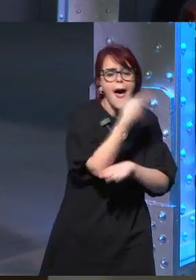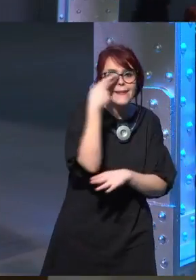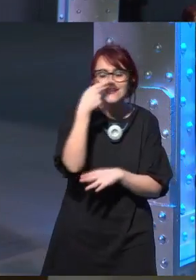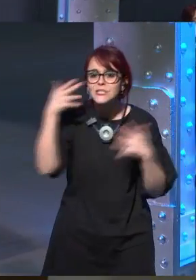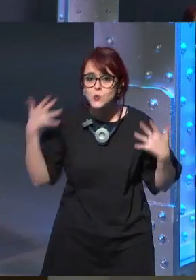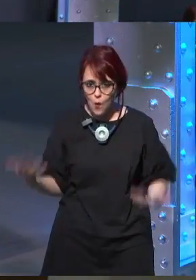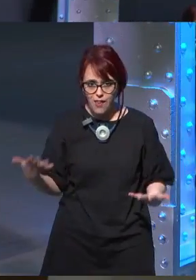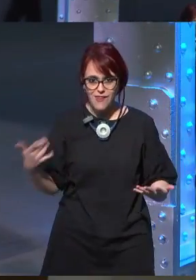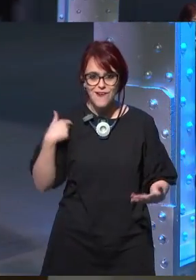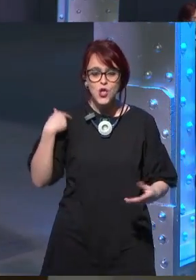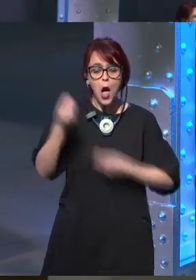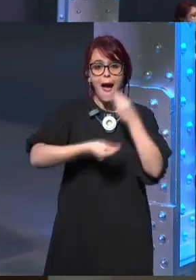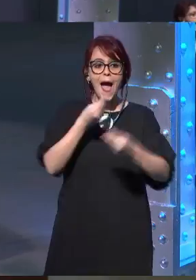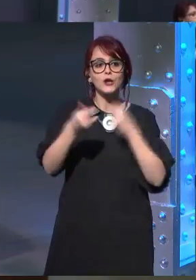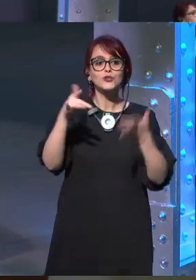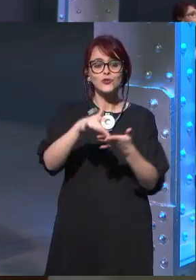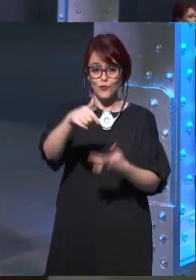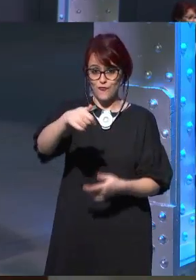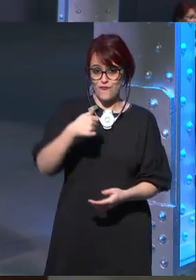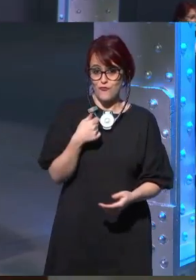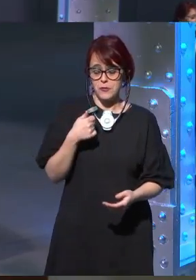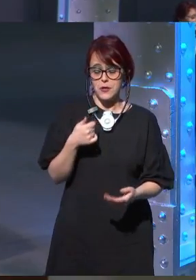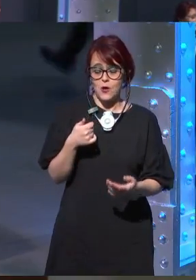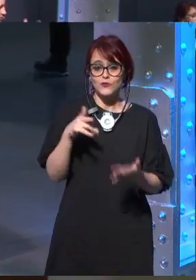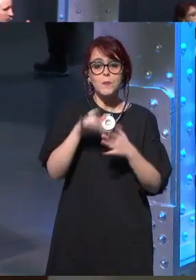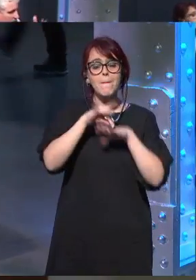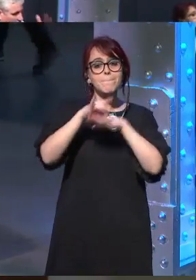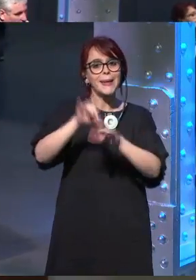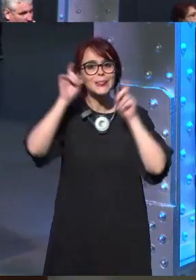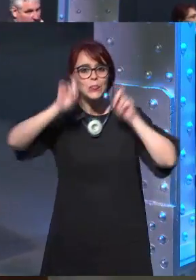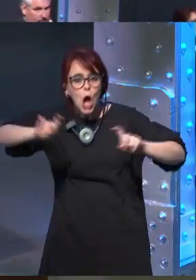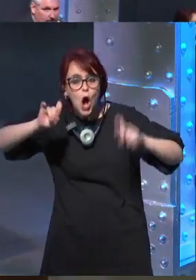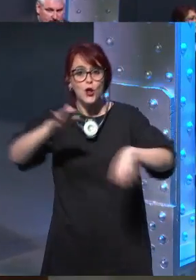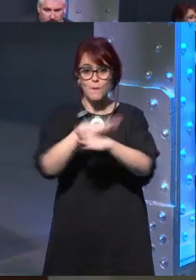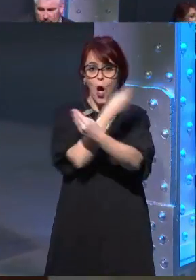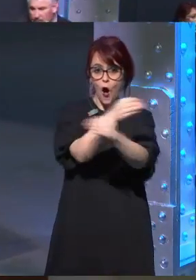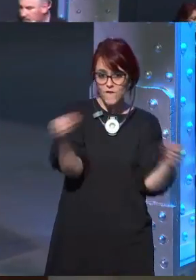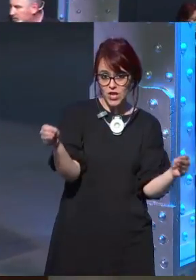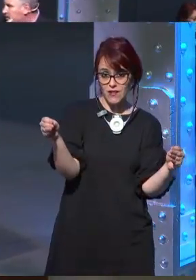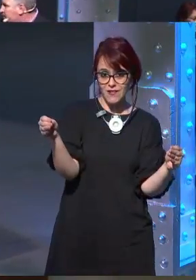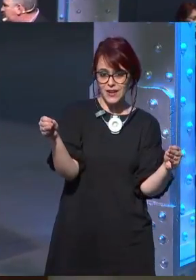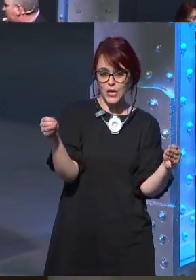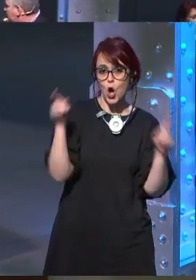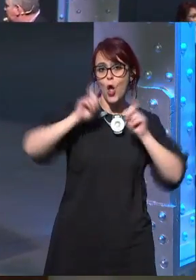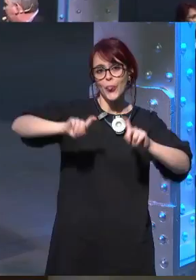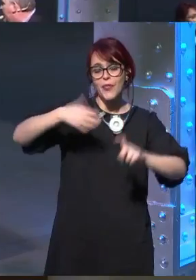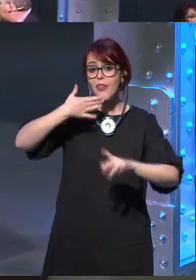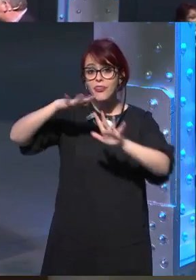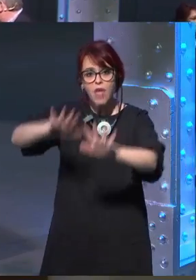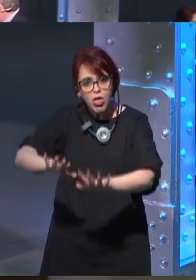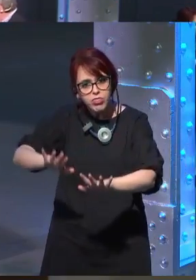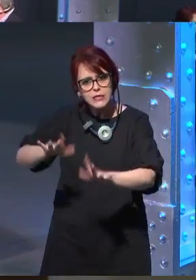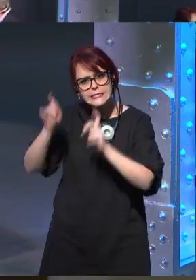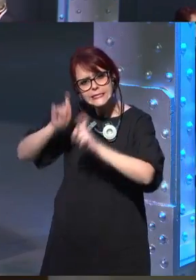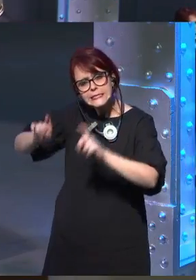This is what I do when I'm serving as a mentor or role model to a young person, college all the way down to a 10-year-old. These